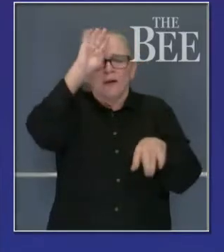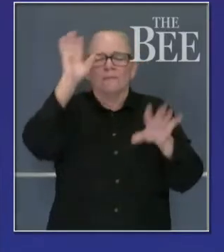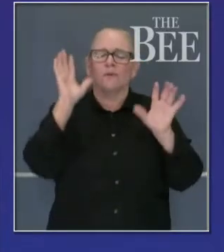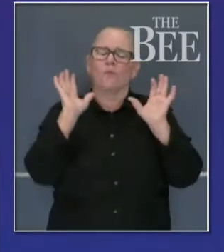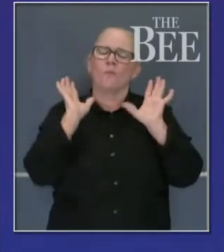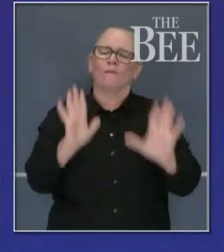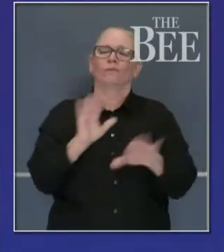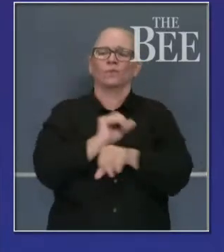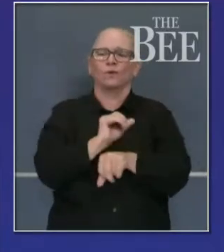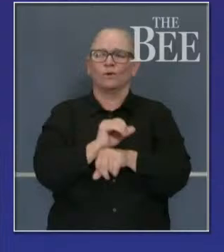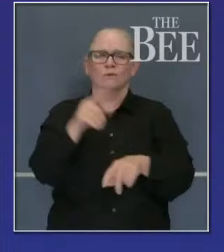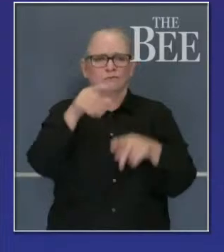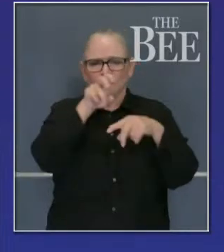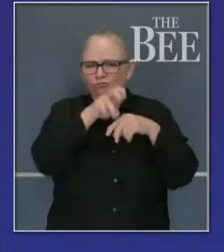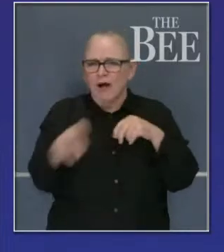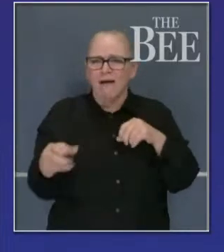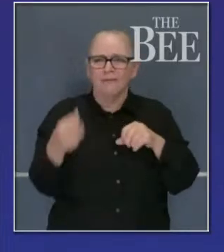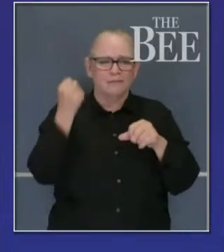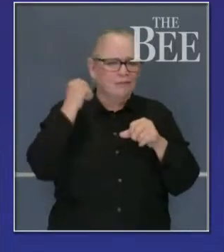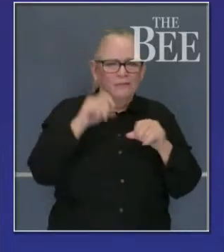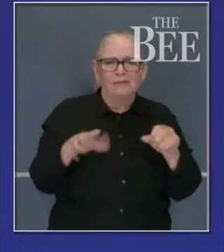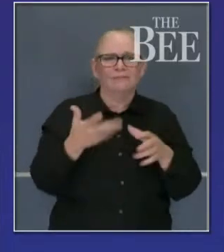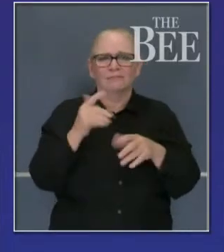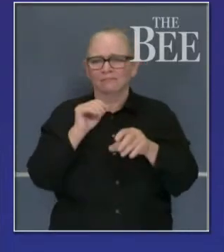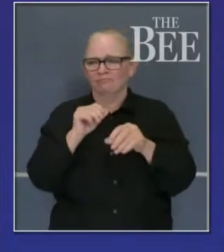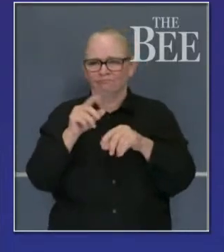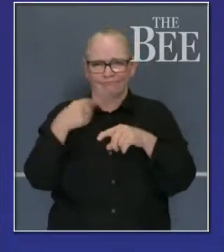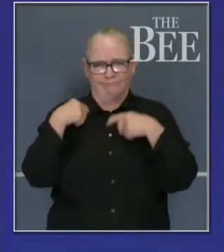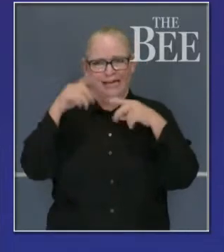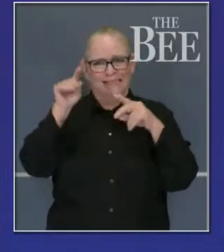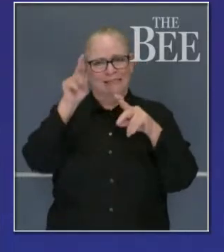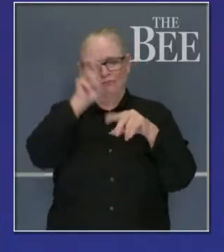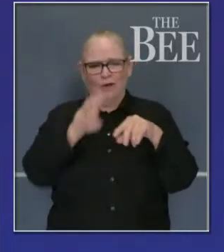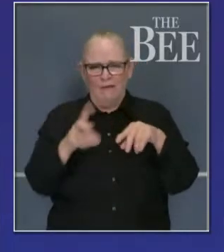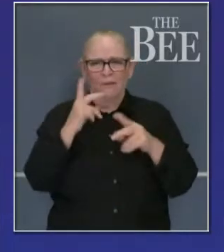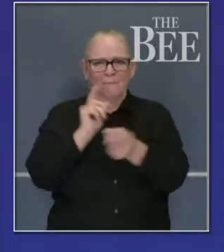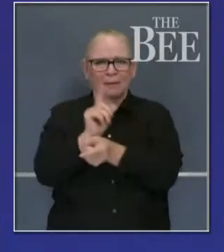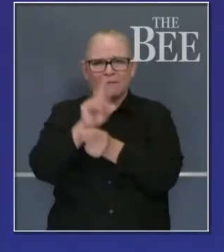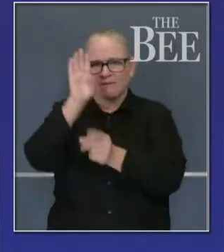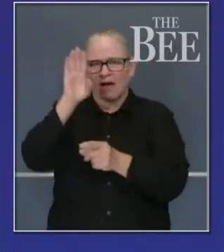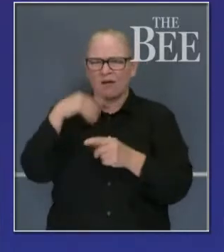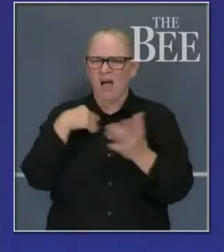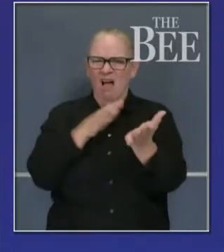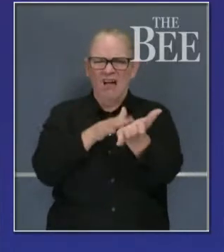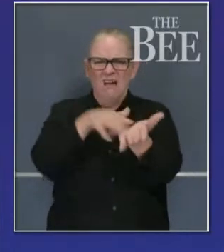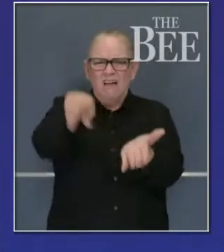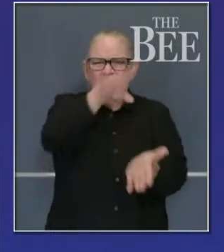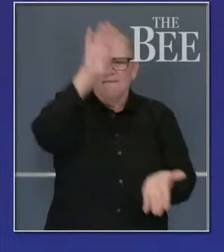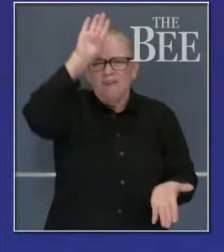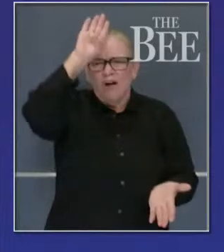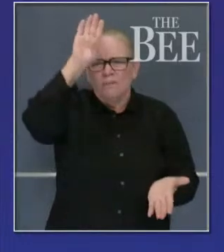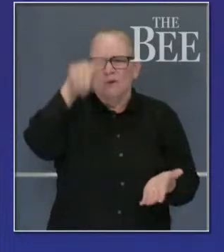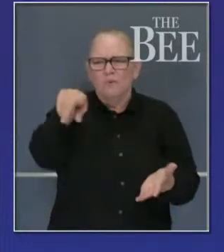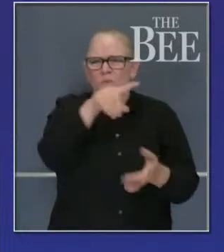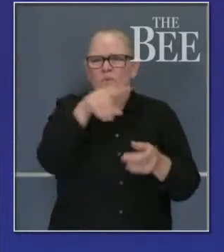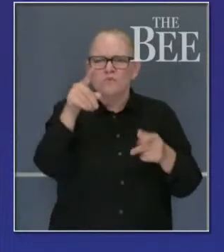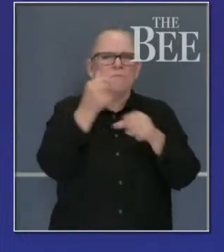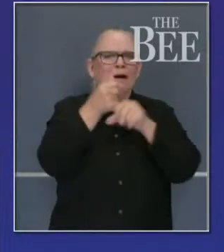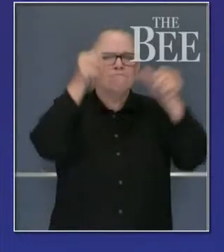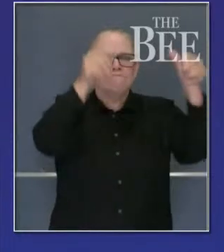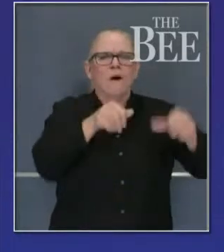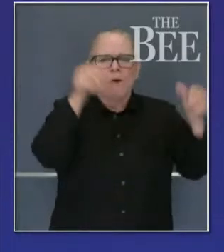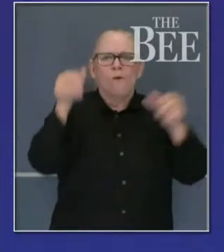state, all of those wonderful signs. I met with a number of firefighters with Senator Harris yesterday in